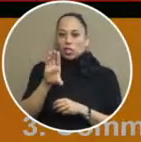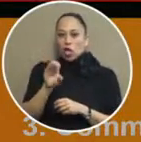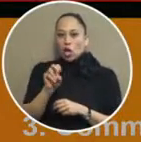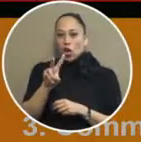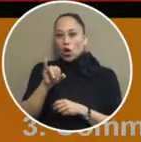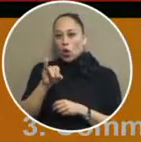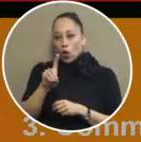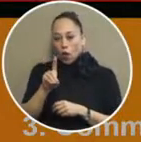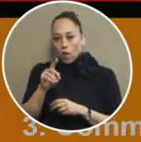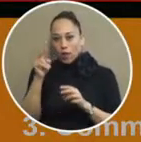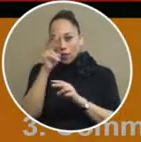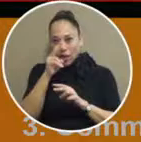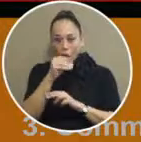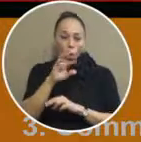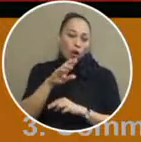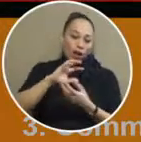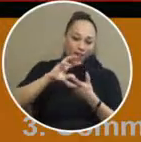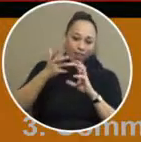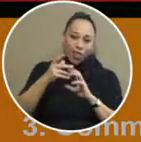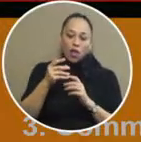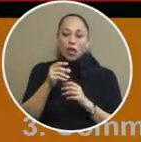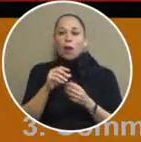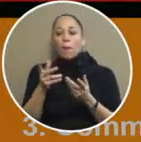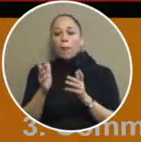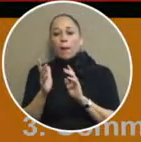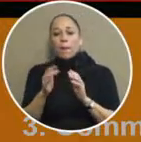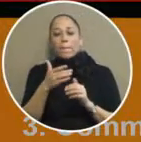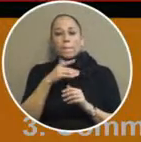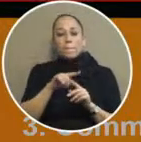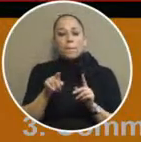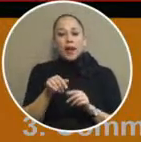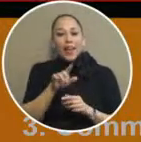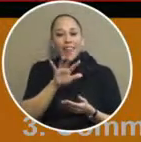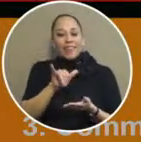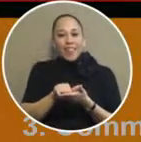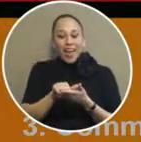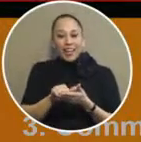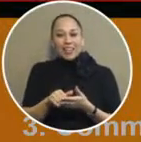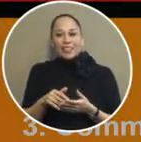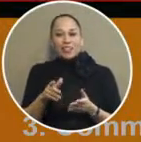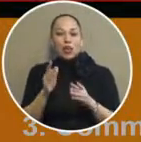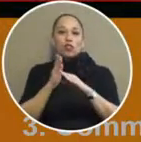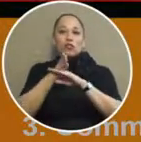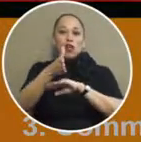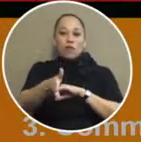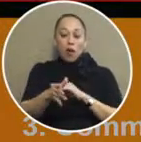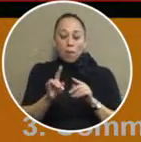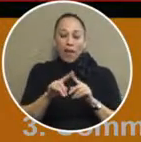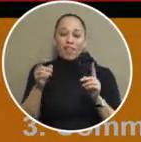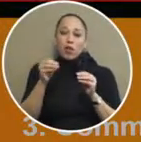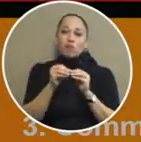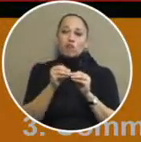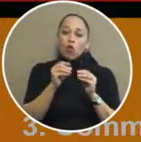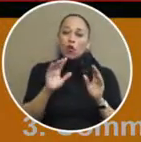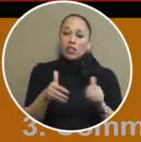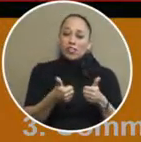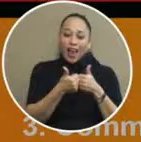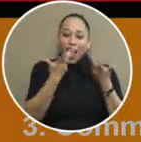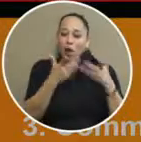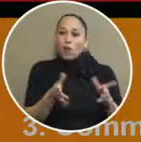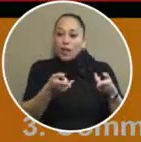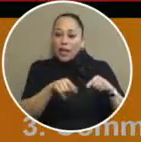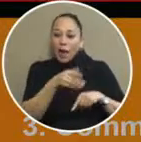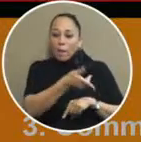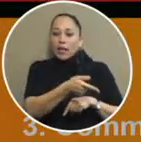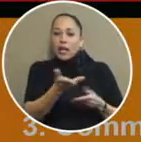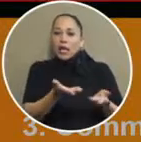COVID-19 virus or the crisis. Rather, the COVID-19 crisis has exacerbated those deep challenges that already existed within